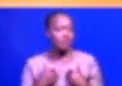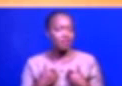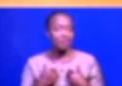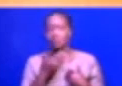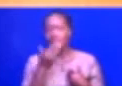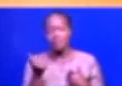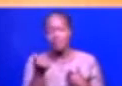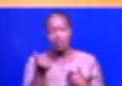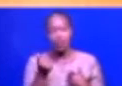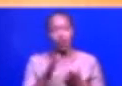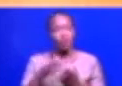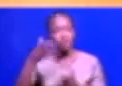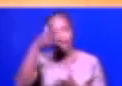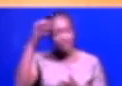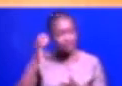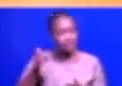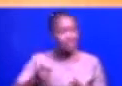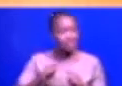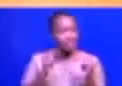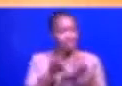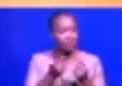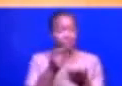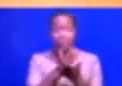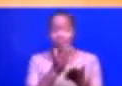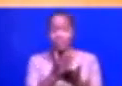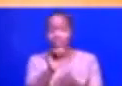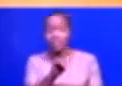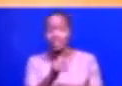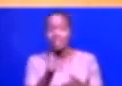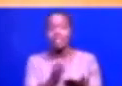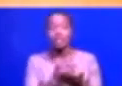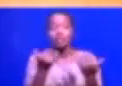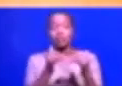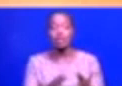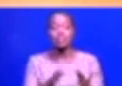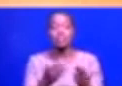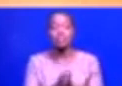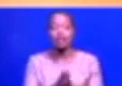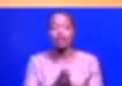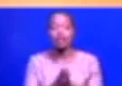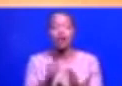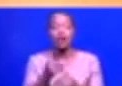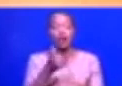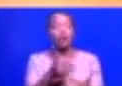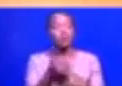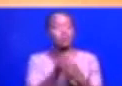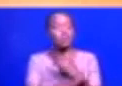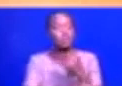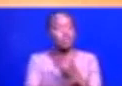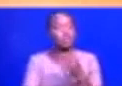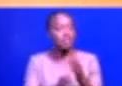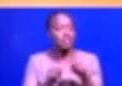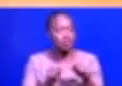the best of the Lionesses, and also the fact that some of their players have now moved stateside. What's this continuous story